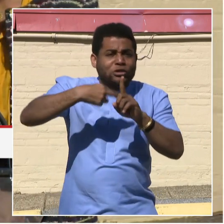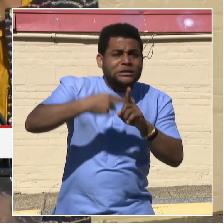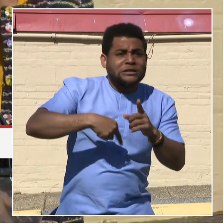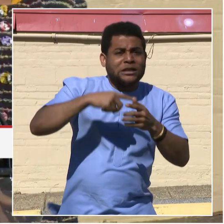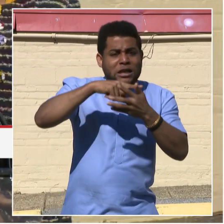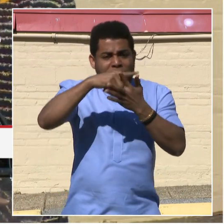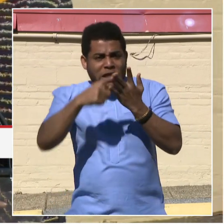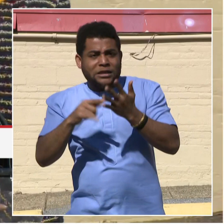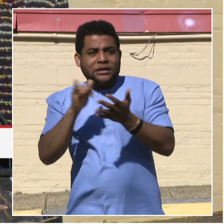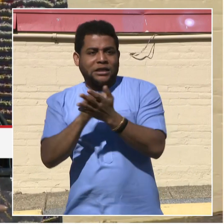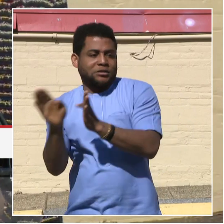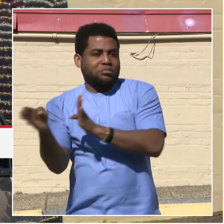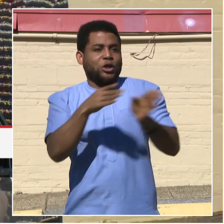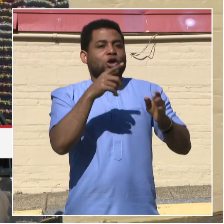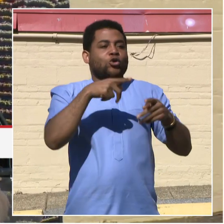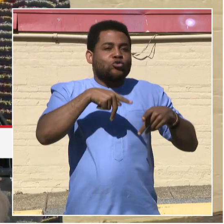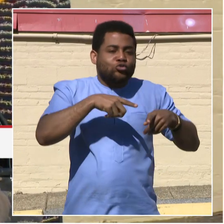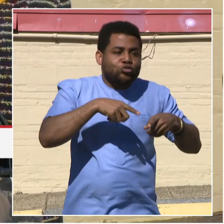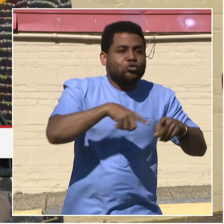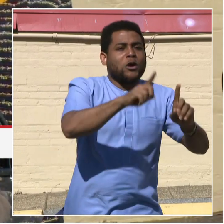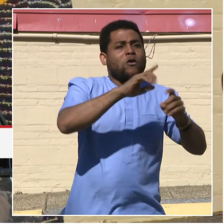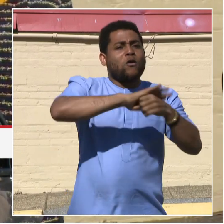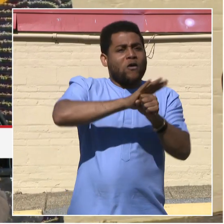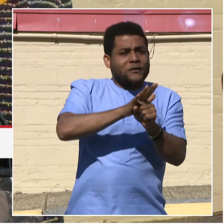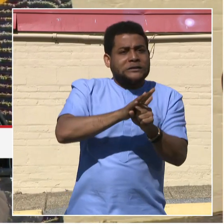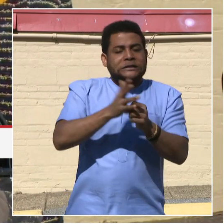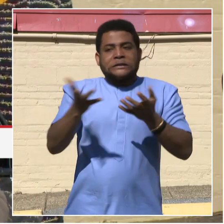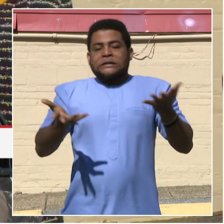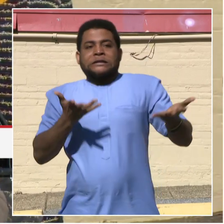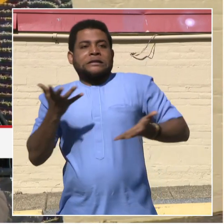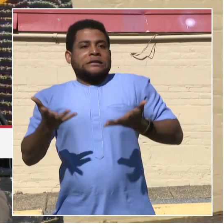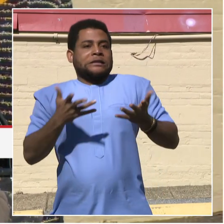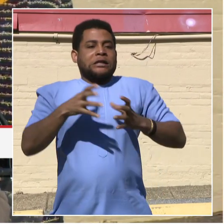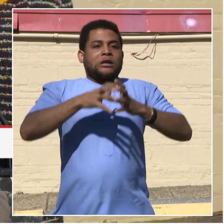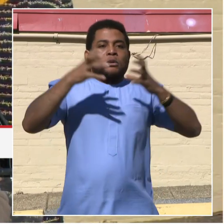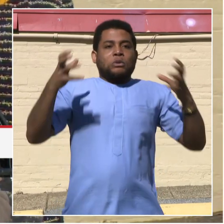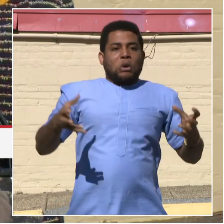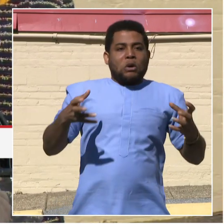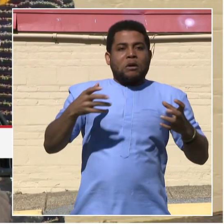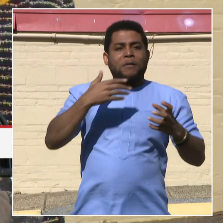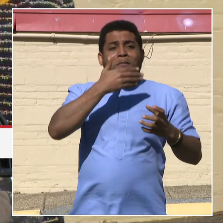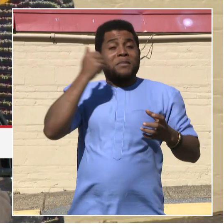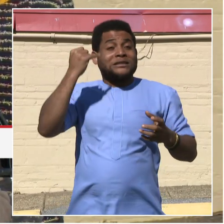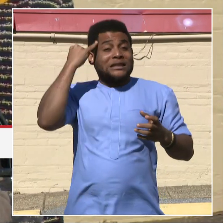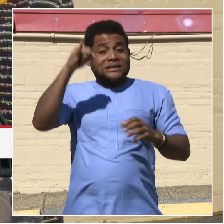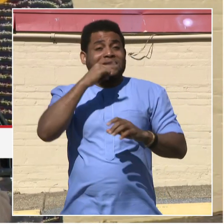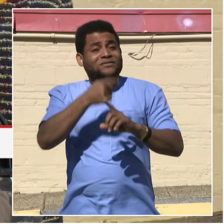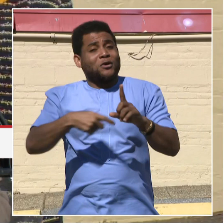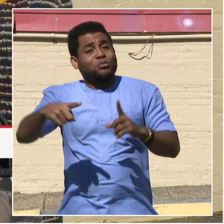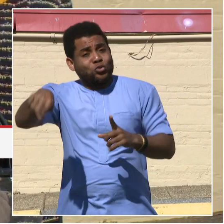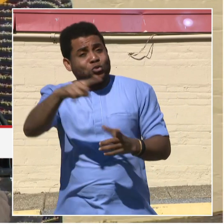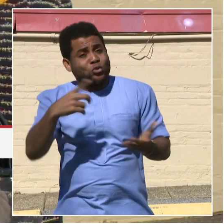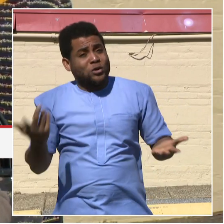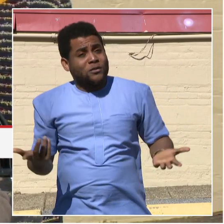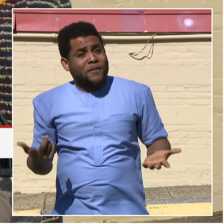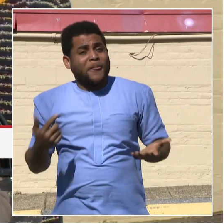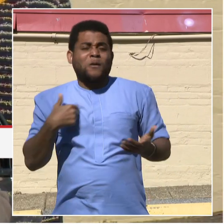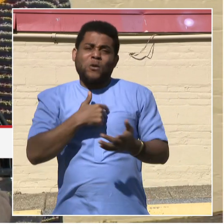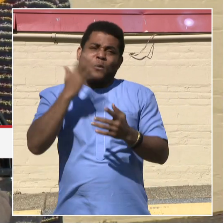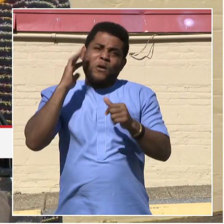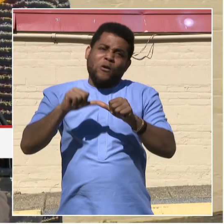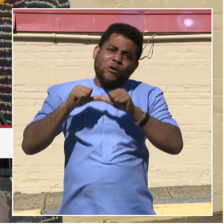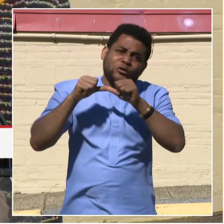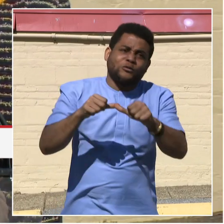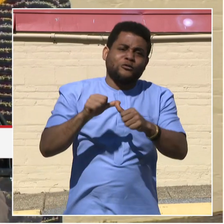during COVID. The best ideas are from you. And so we will keep pushing. We will